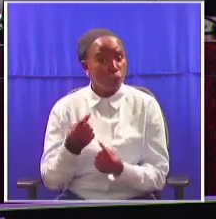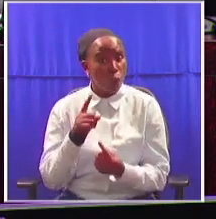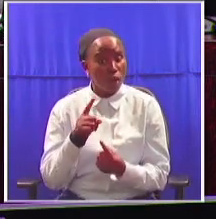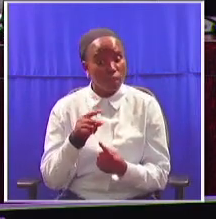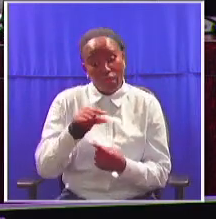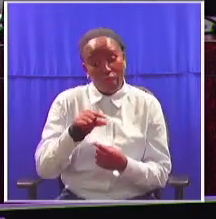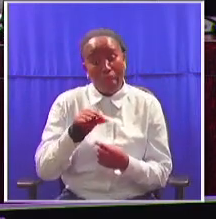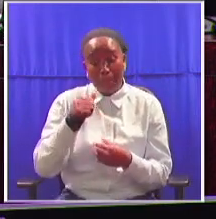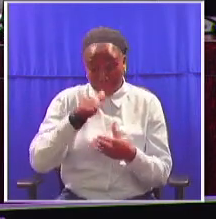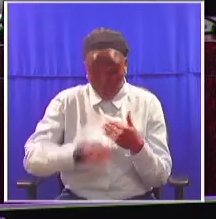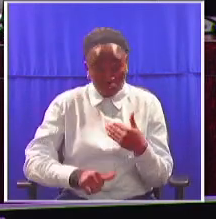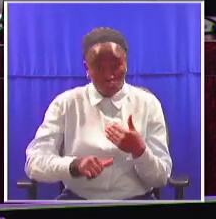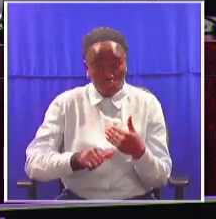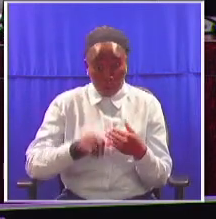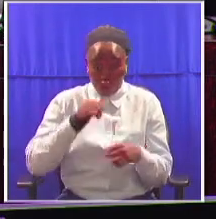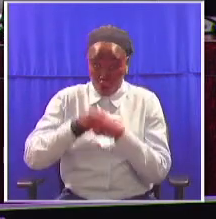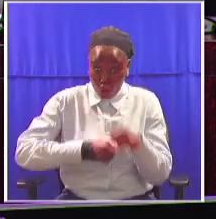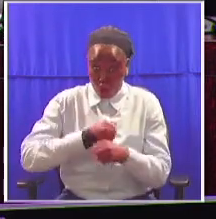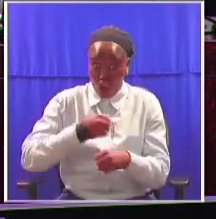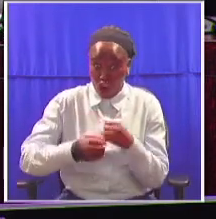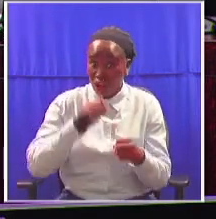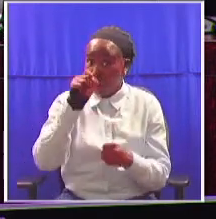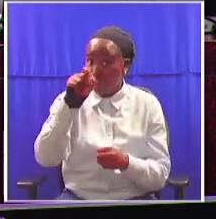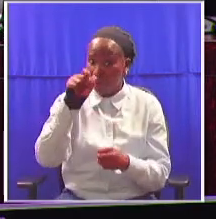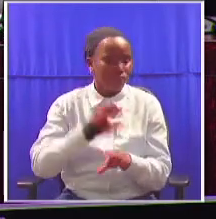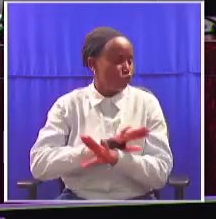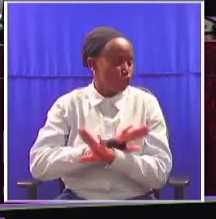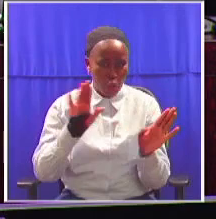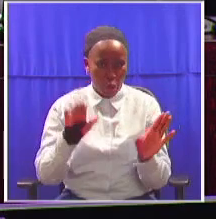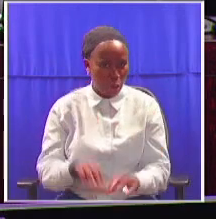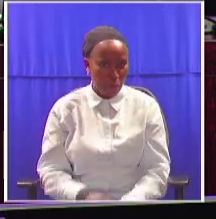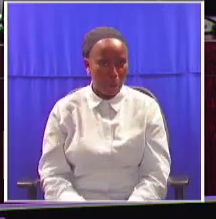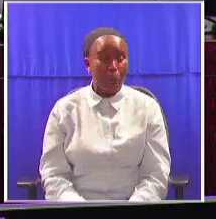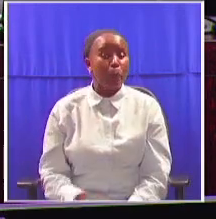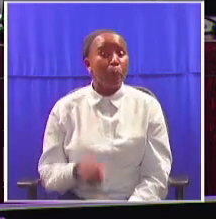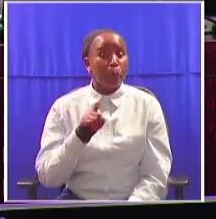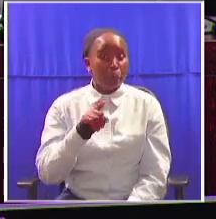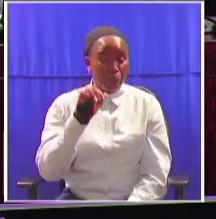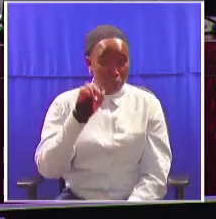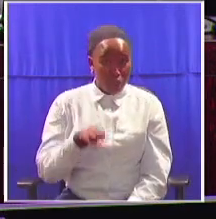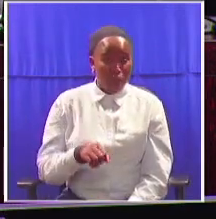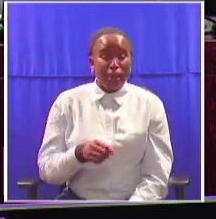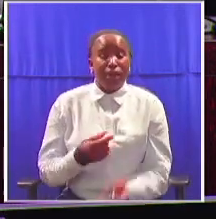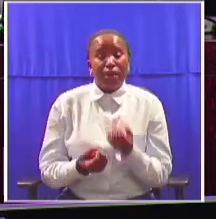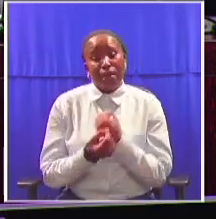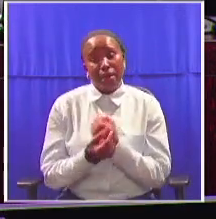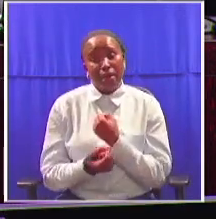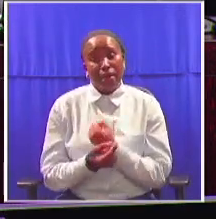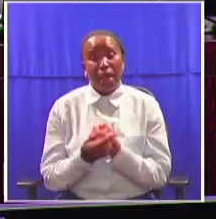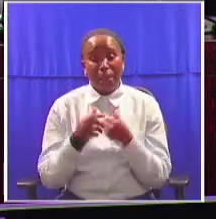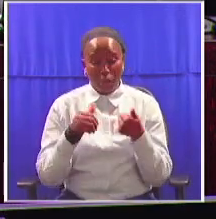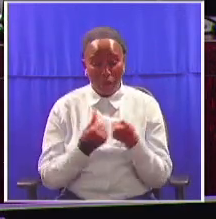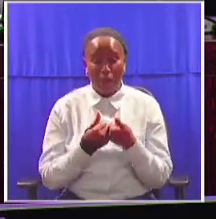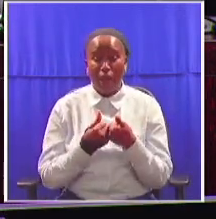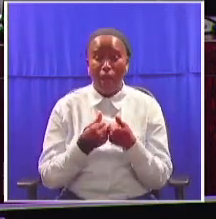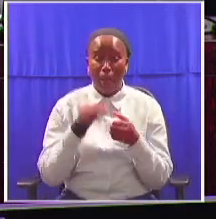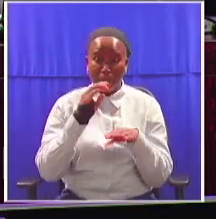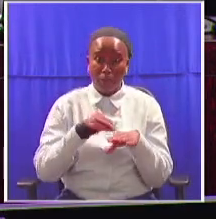years. At the moment of grave crisis, as I have said, we must pull